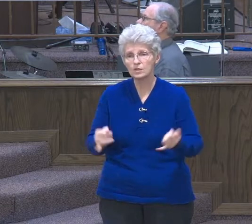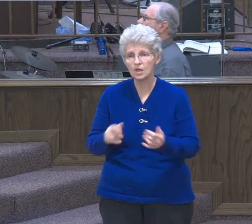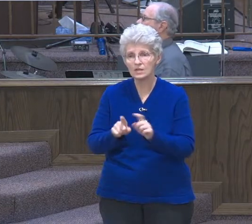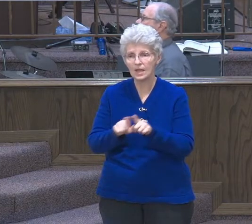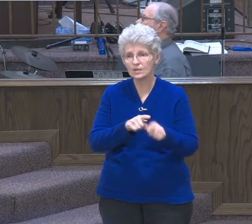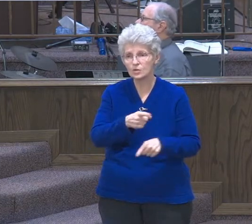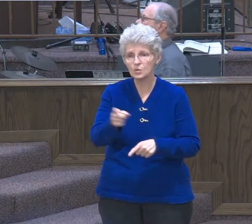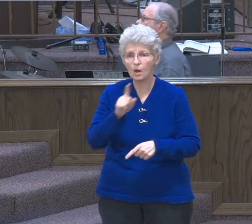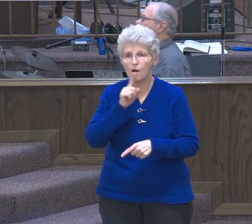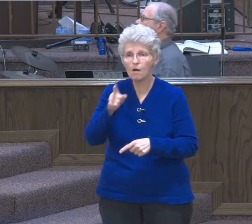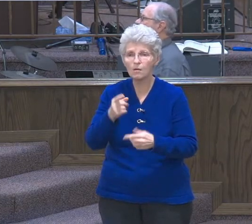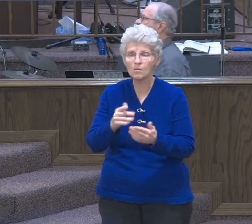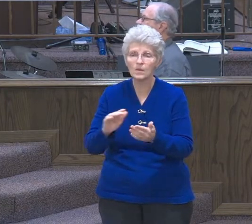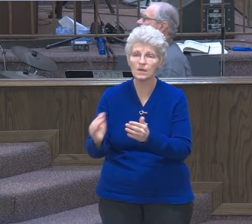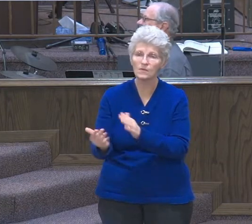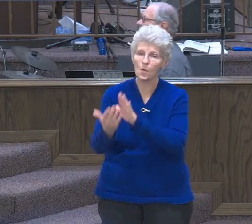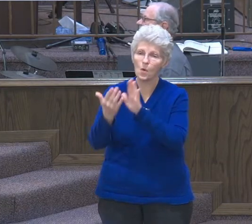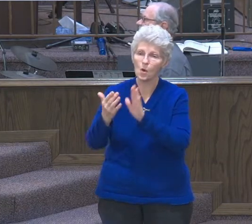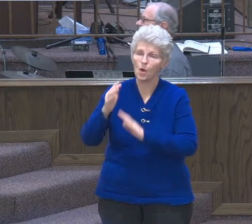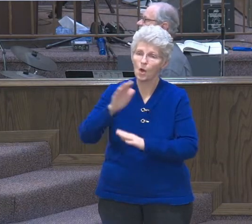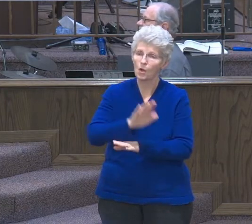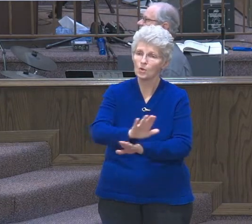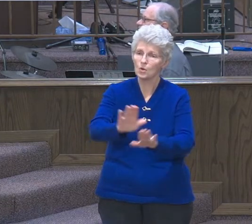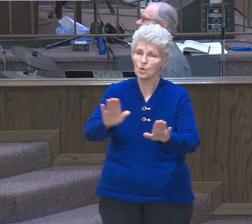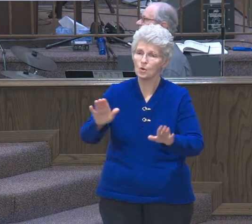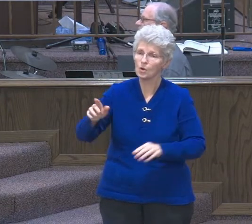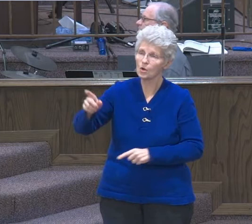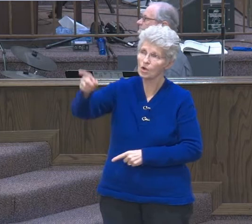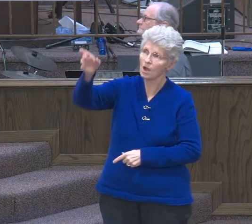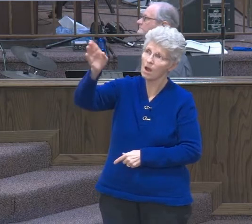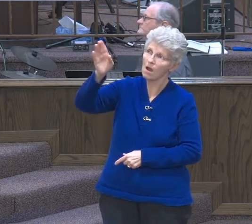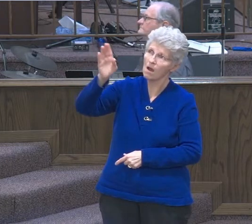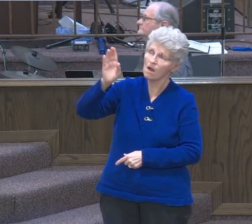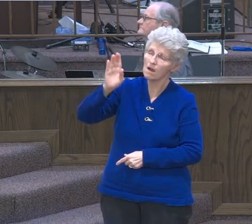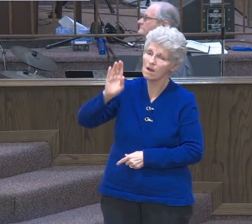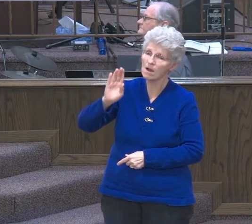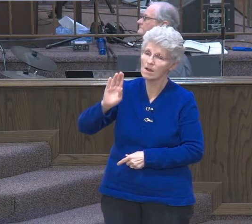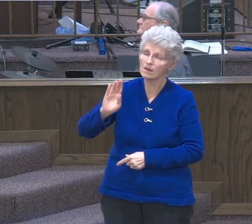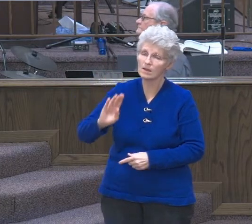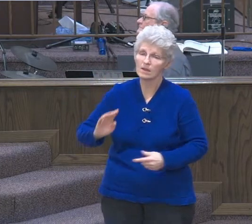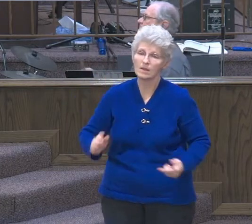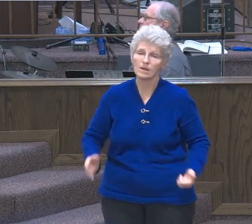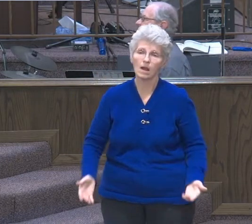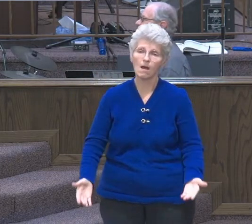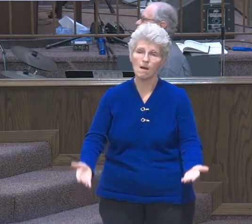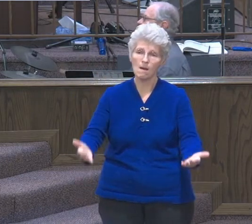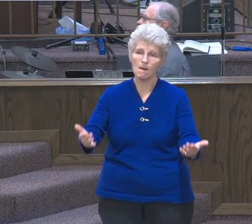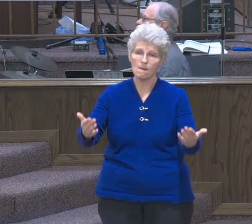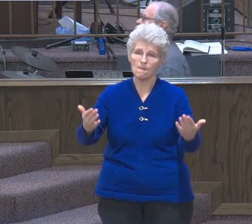Come, just as you are before your God.